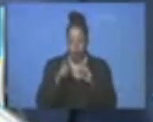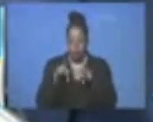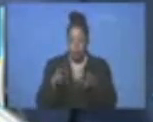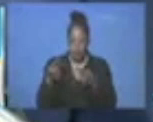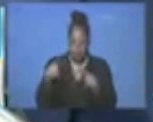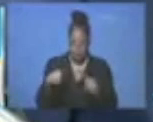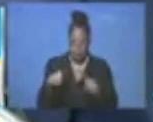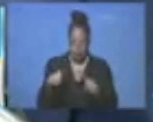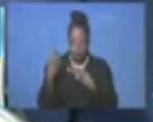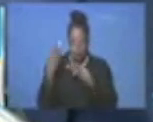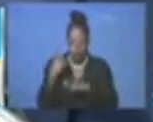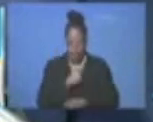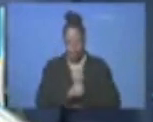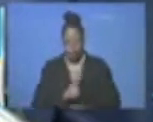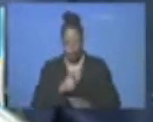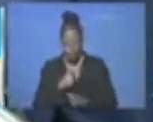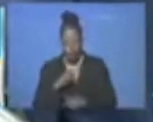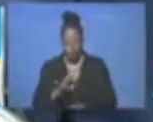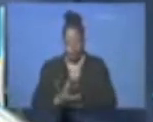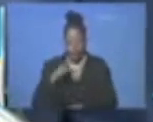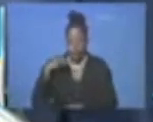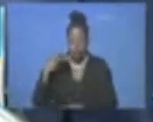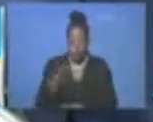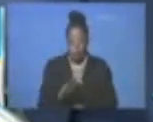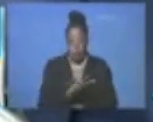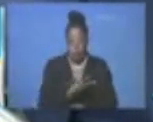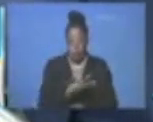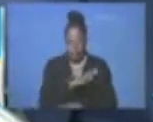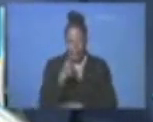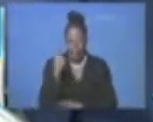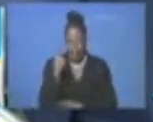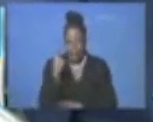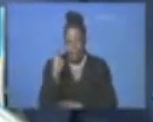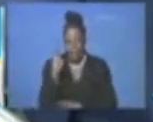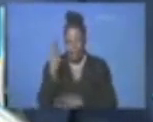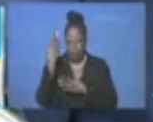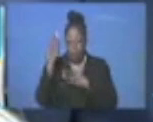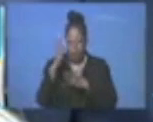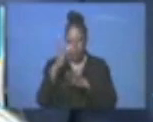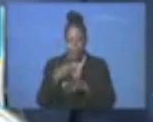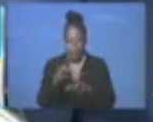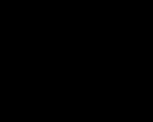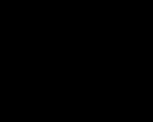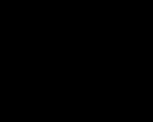to our shores, they can appreciate, feel welcome, and understand that Bahamas is a place and a destination for sports tourism.